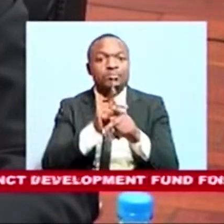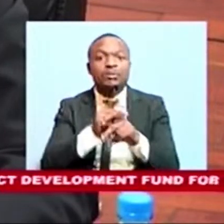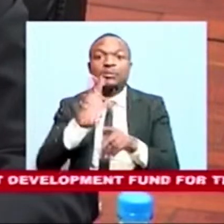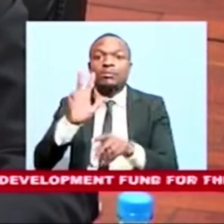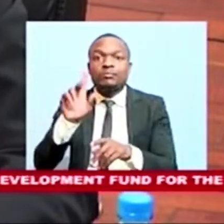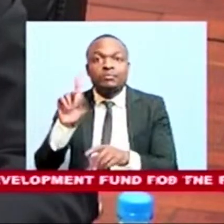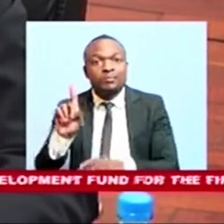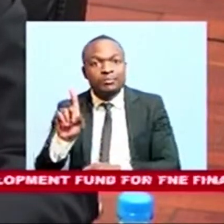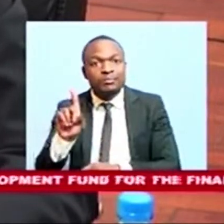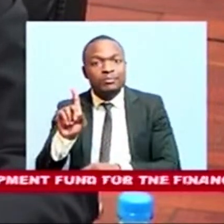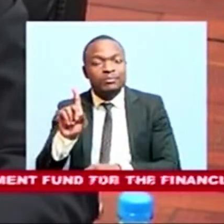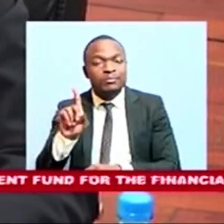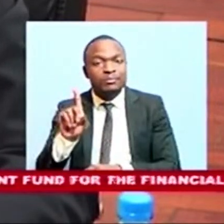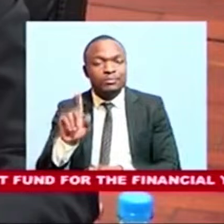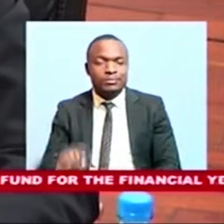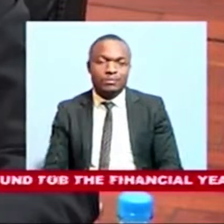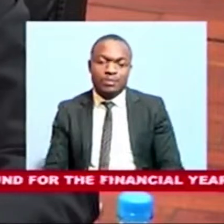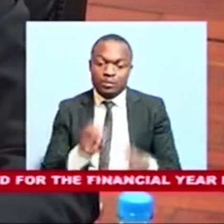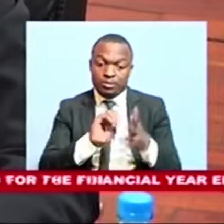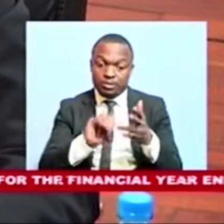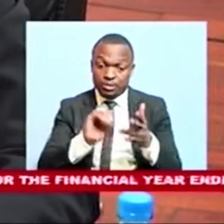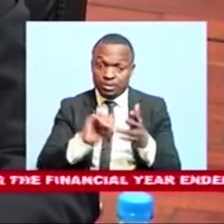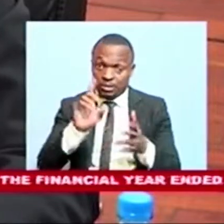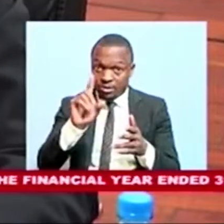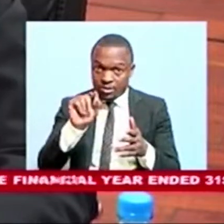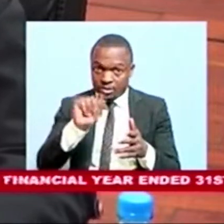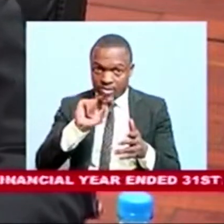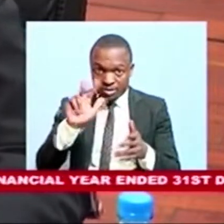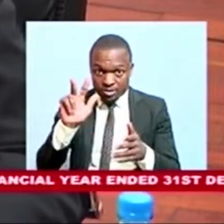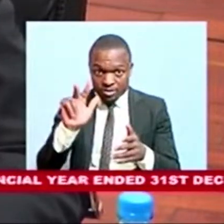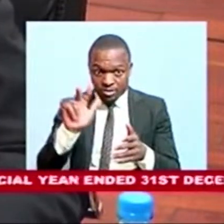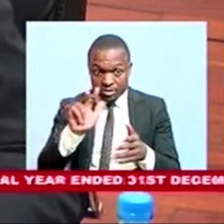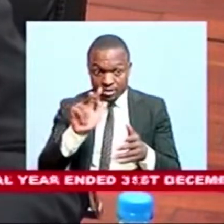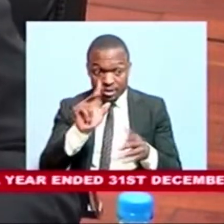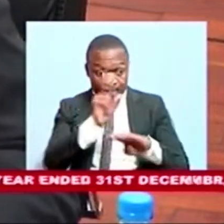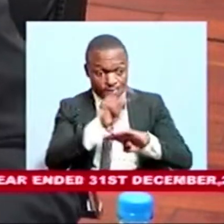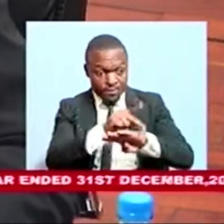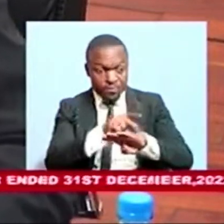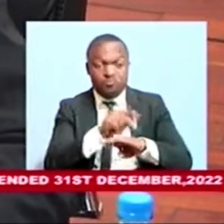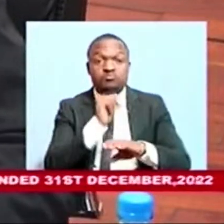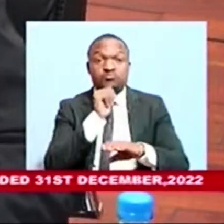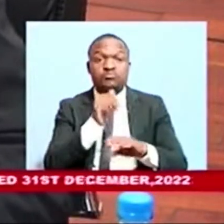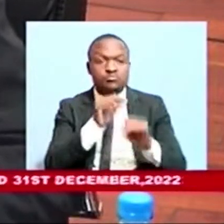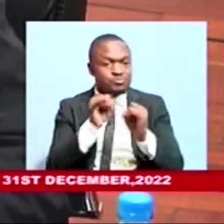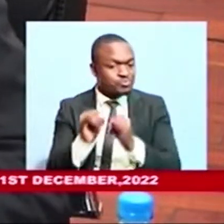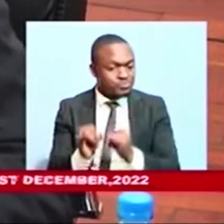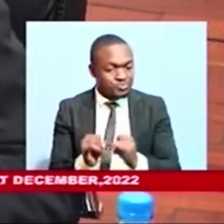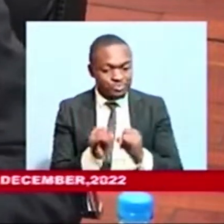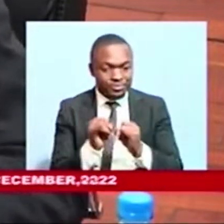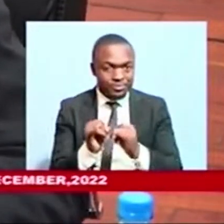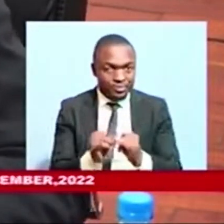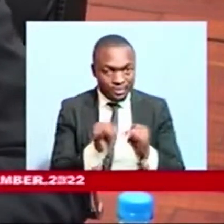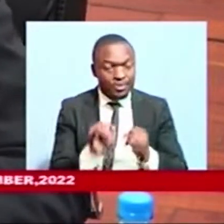31st October 2023, the respective projects had not been implemented, Chair.